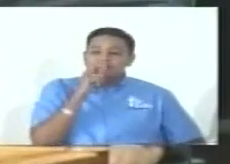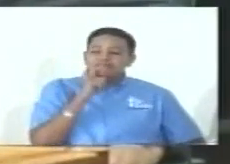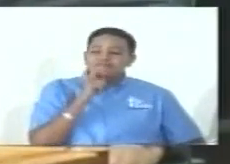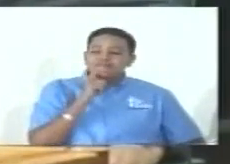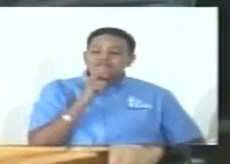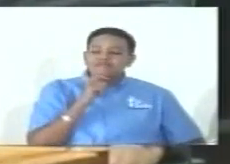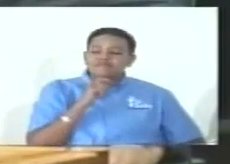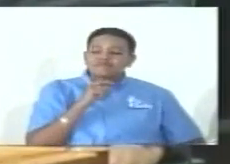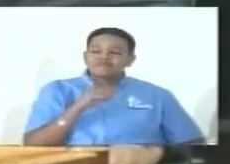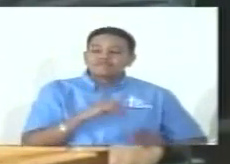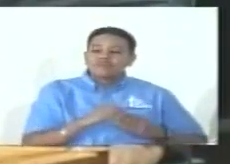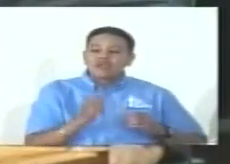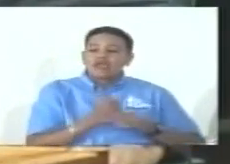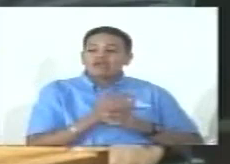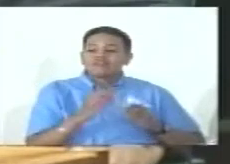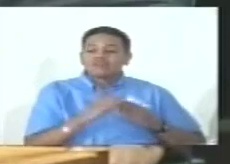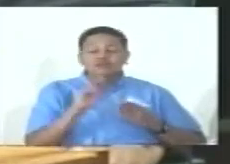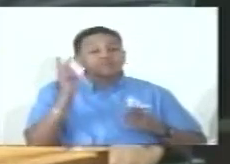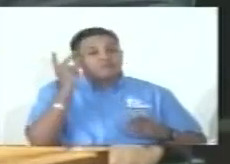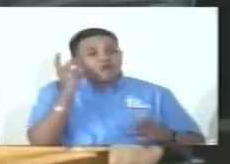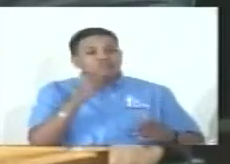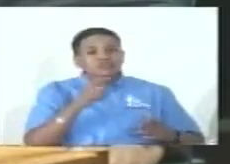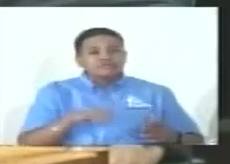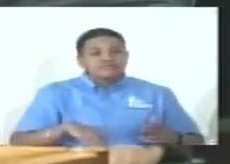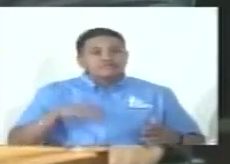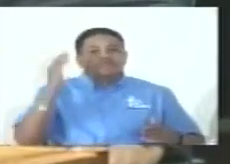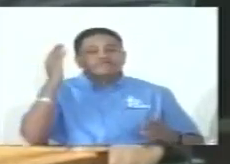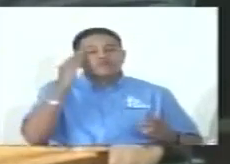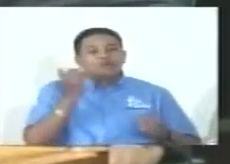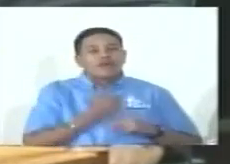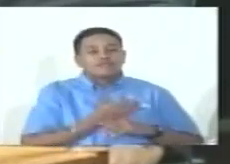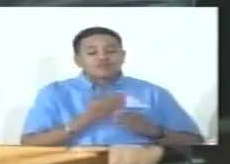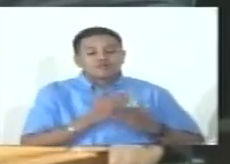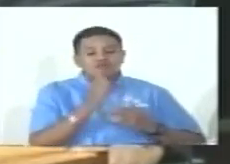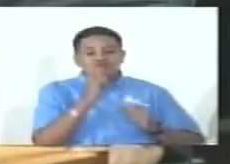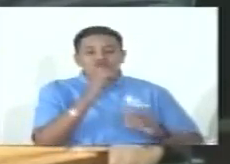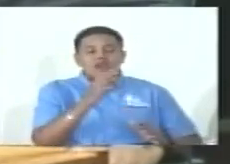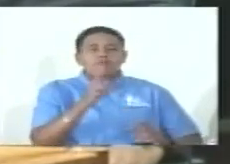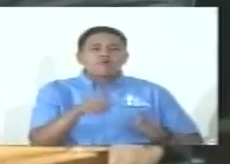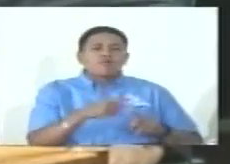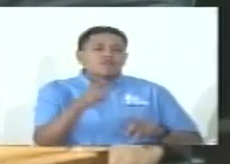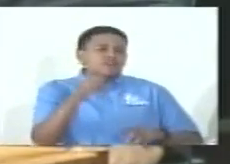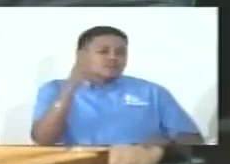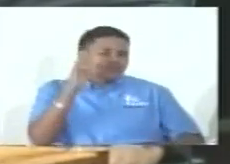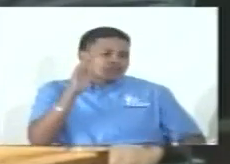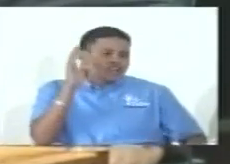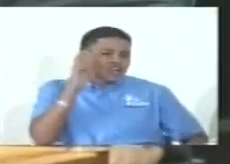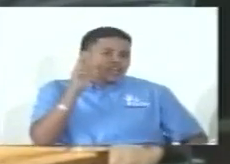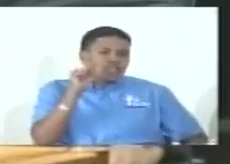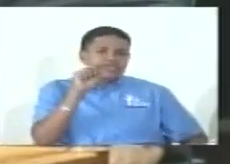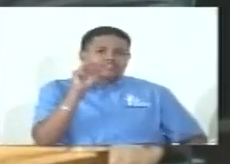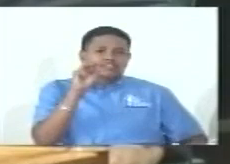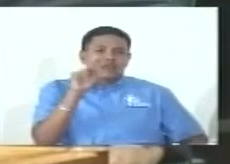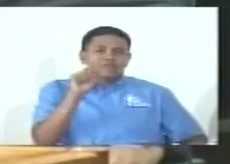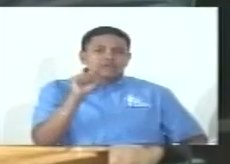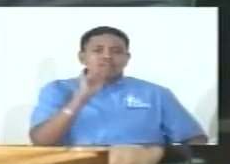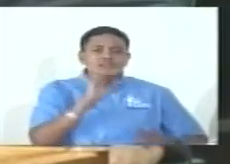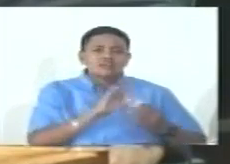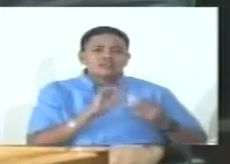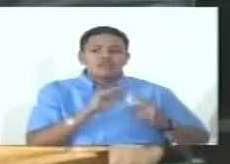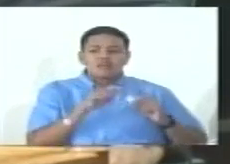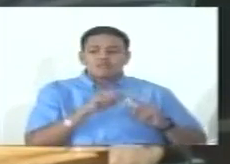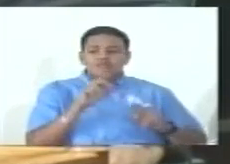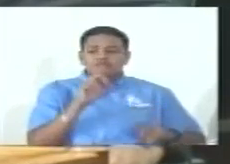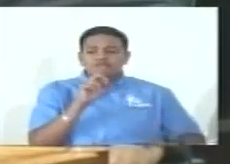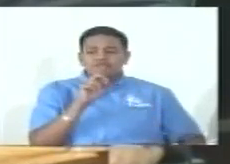in all things, but even in politics. And when you used to hear Tamika speak of Dr. Galimore, who I had